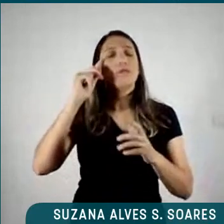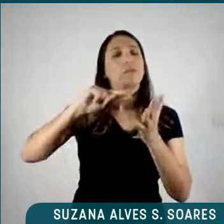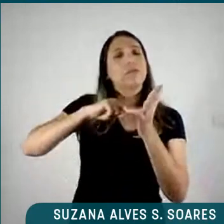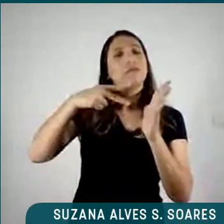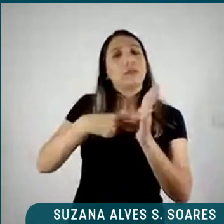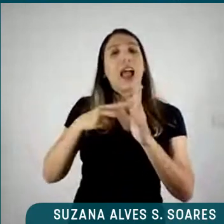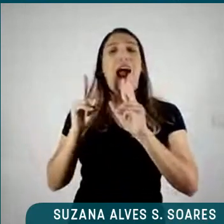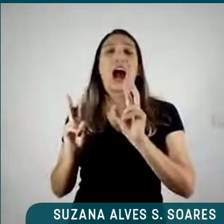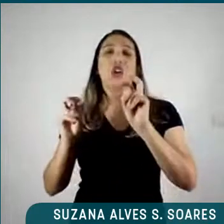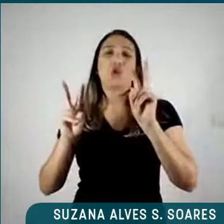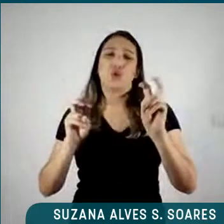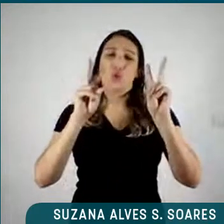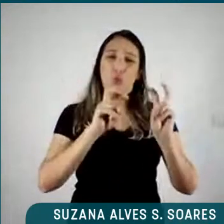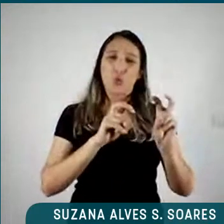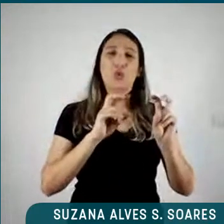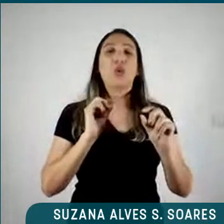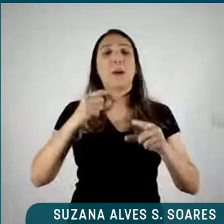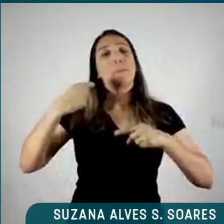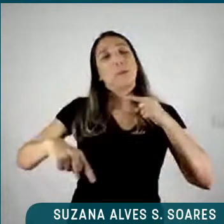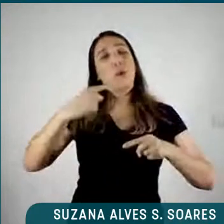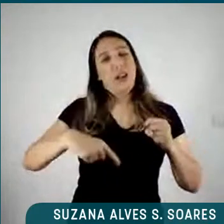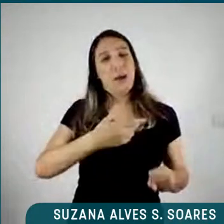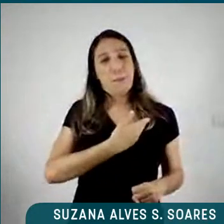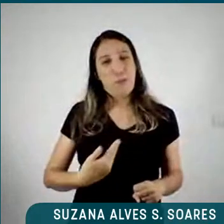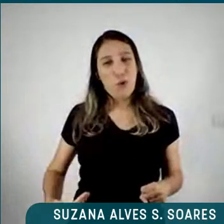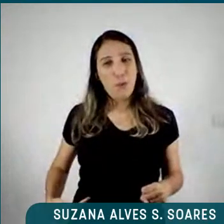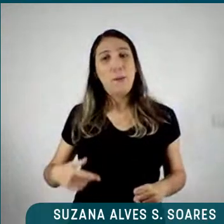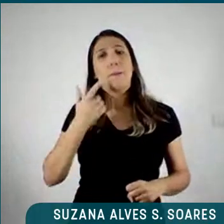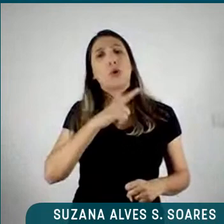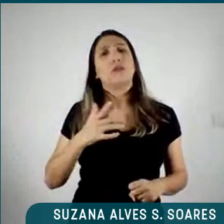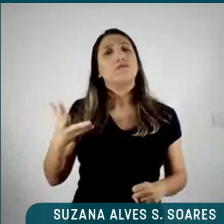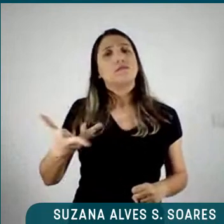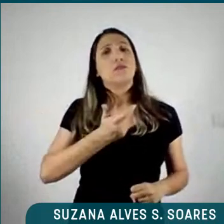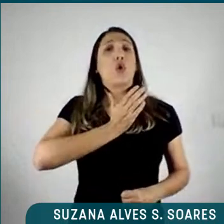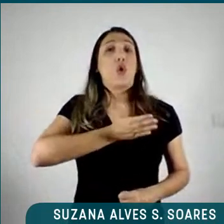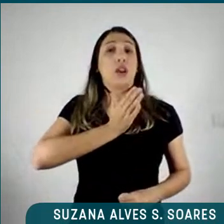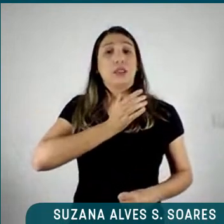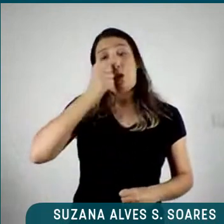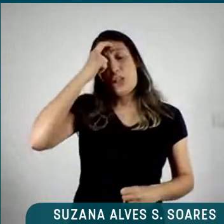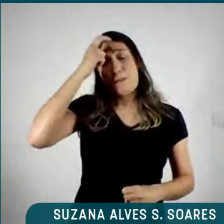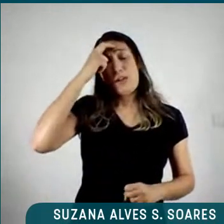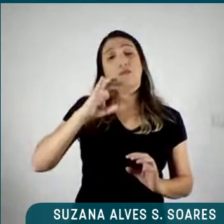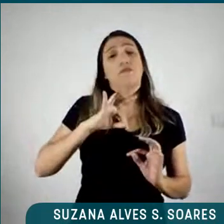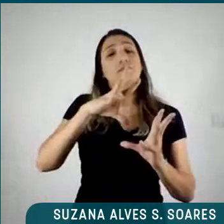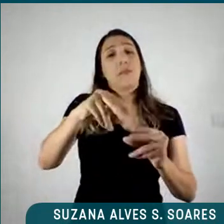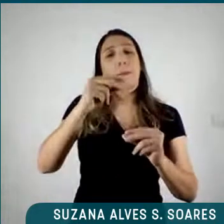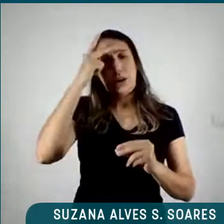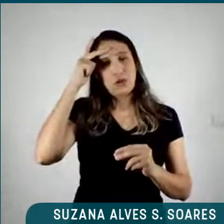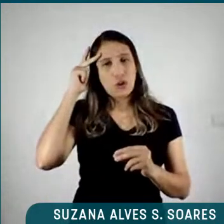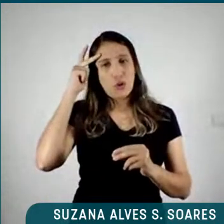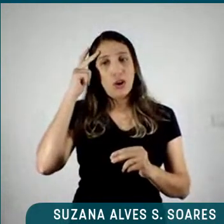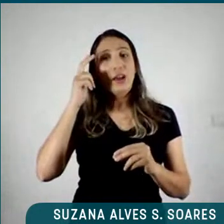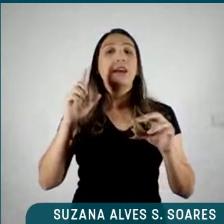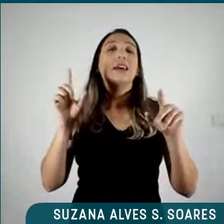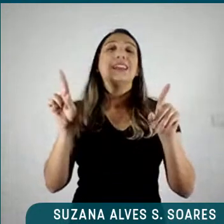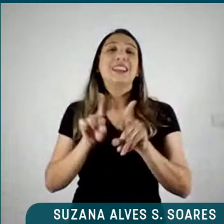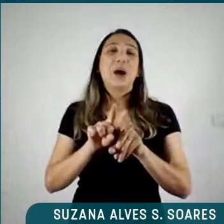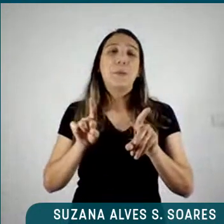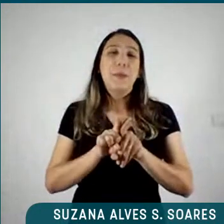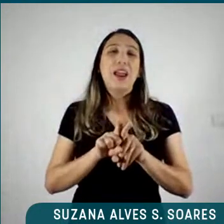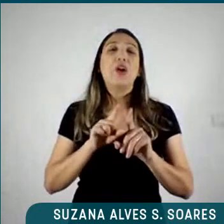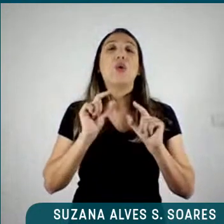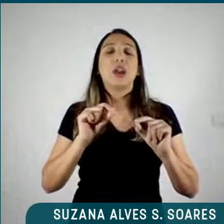the bars and pubs, not just at the university. We have to create public policies that